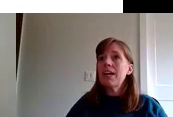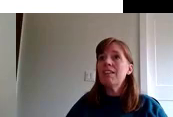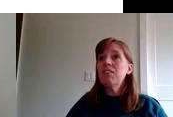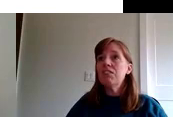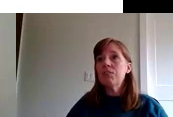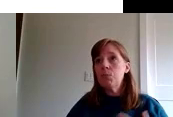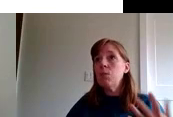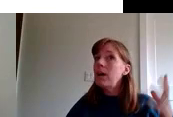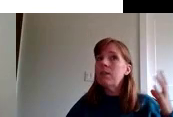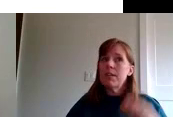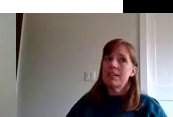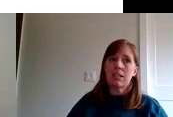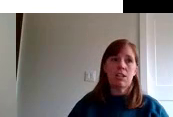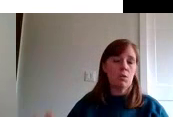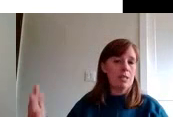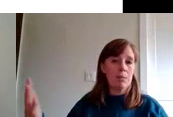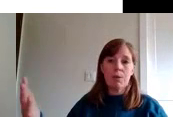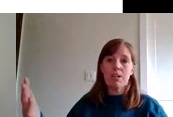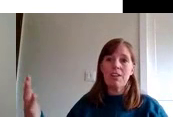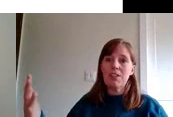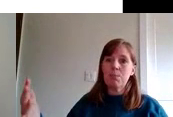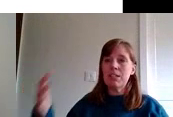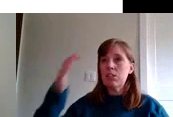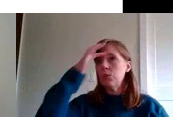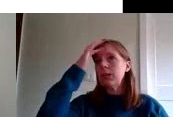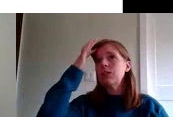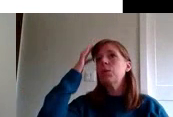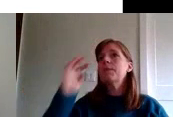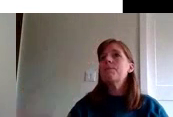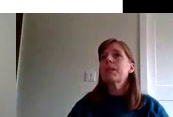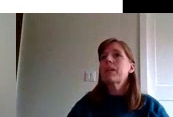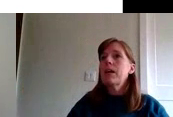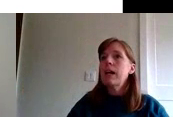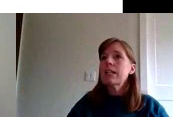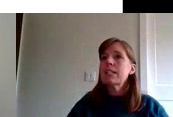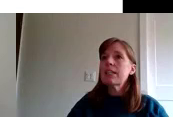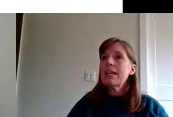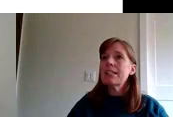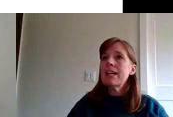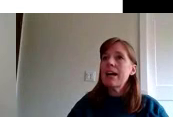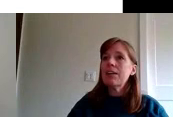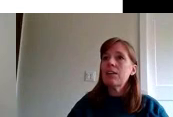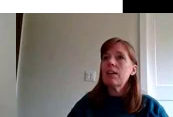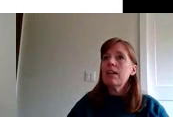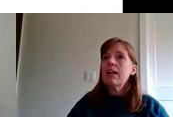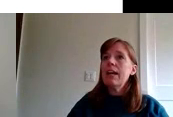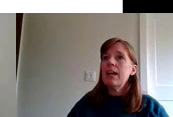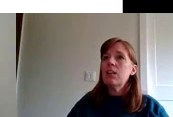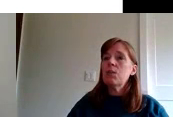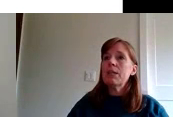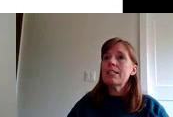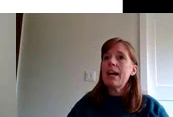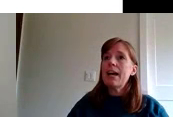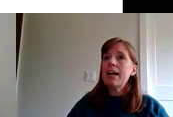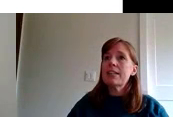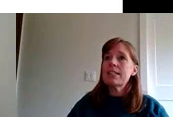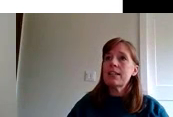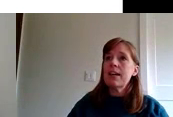text. So we have one. That's actually, we did pretty good. This presentation only has one. Slide